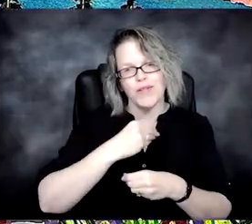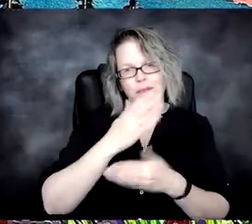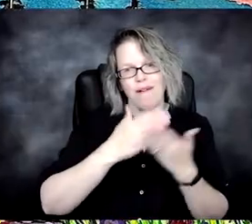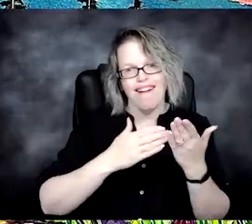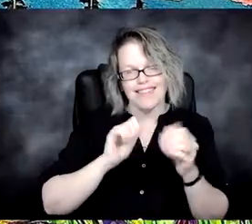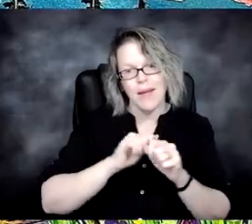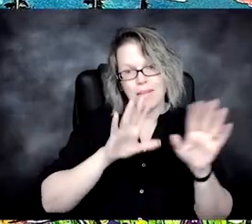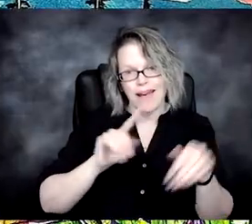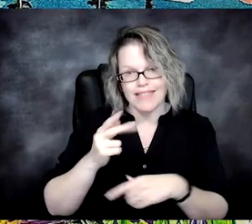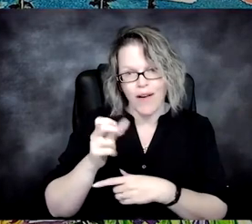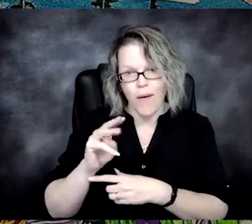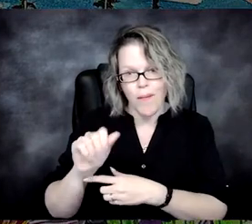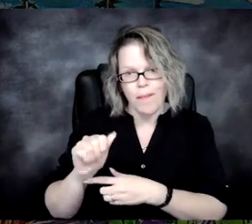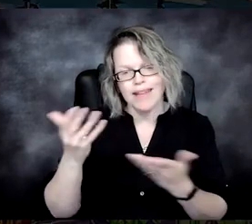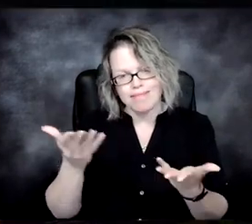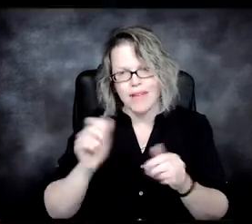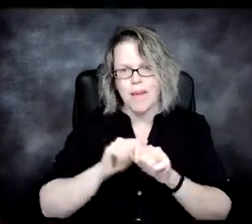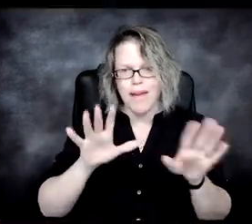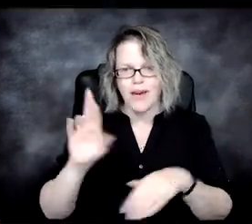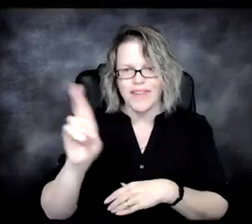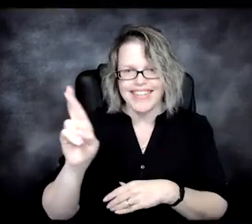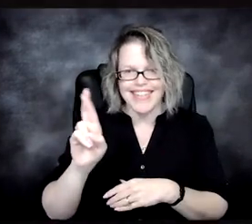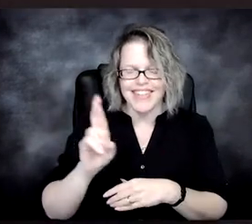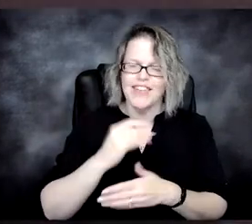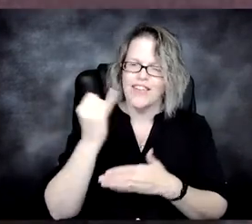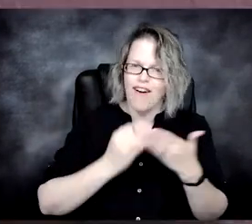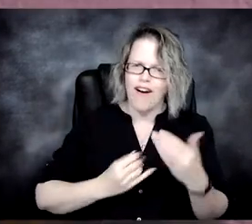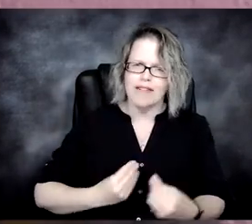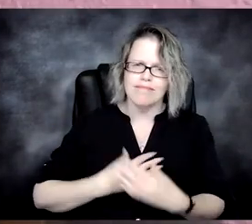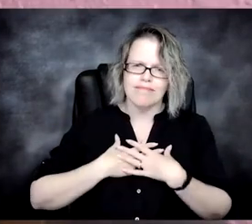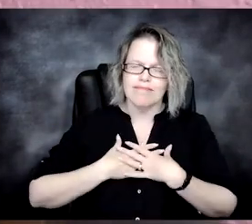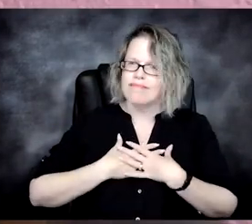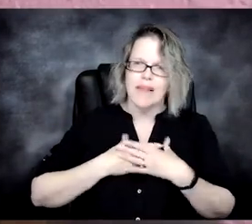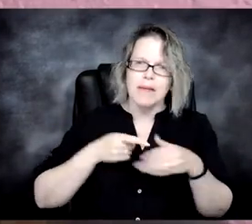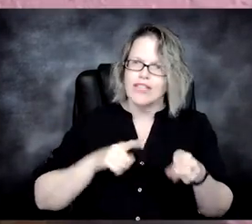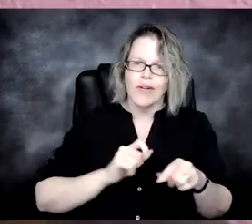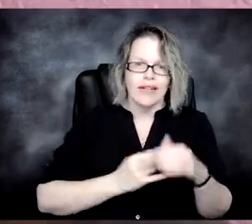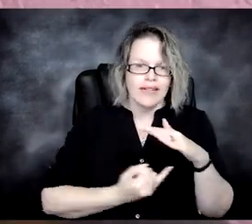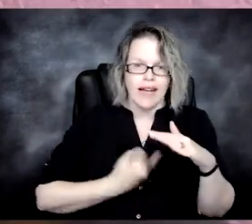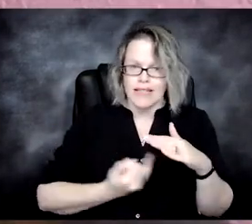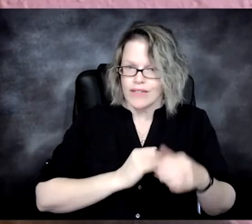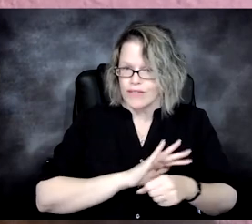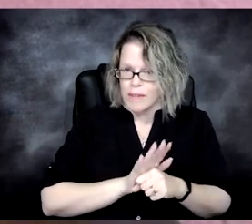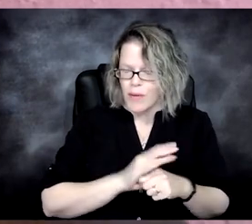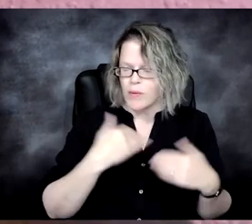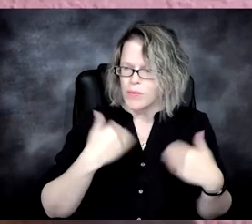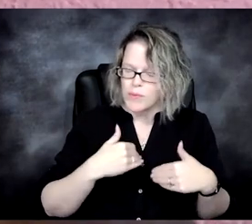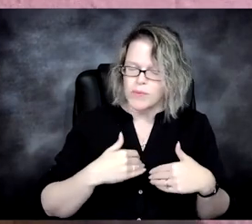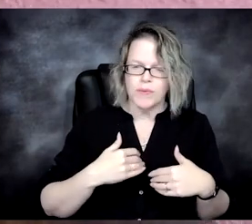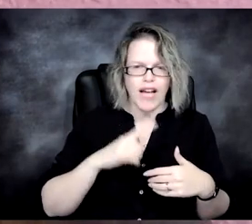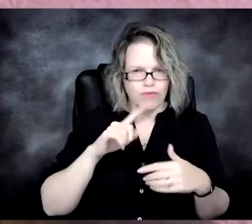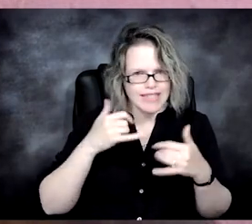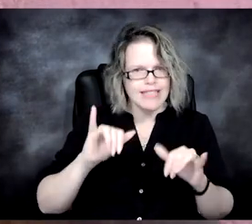Tahoma or Mount Rainier. Art means a lot because during the COVID-19 pandemic, in one of the most confined times of my life, I was able to